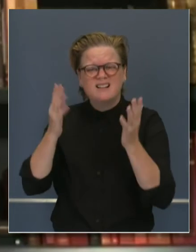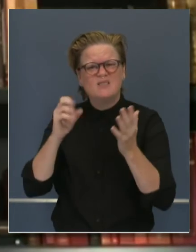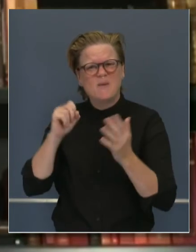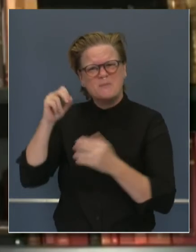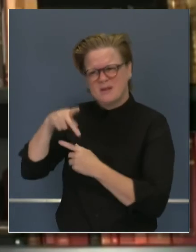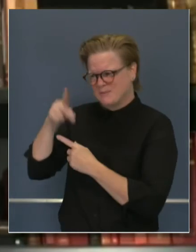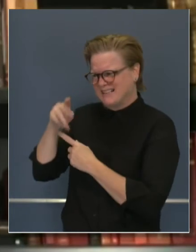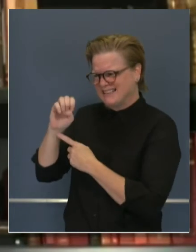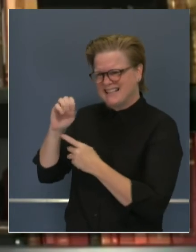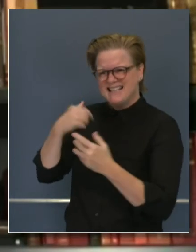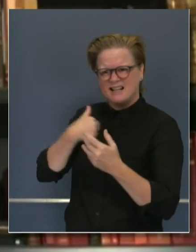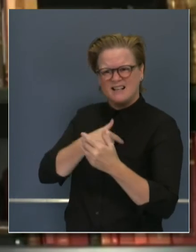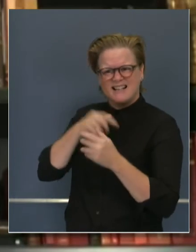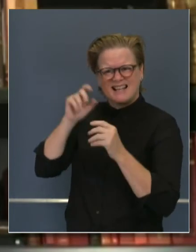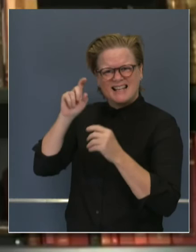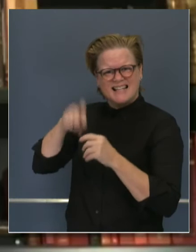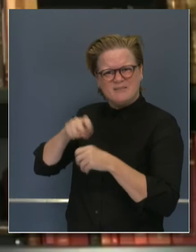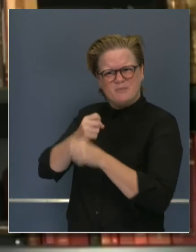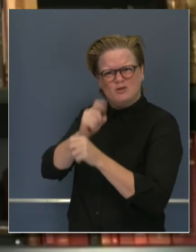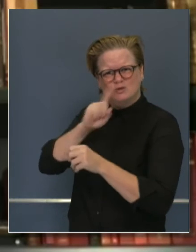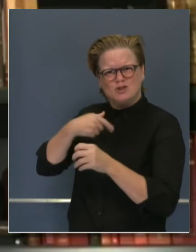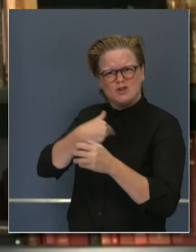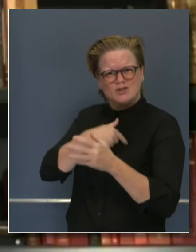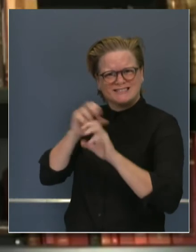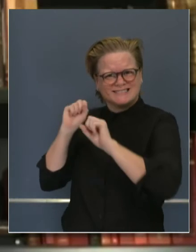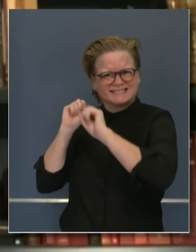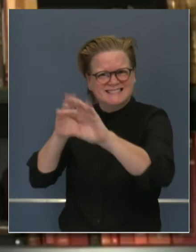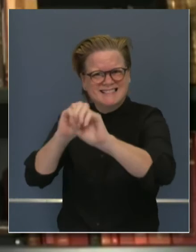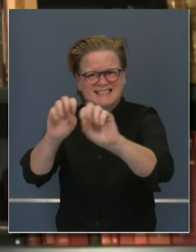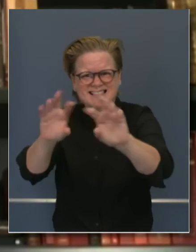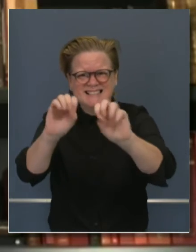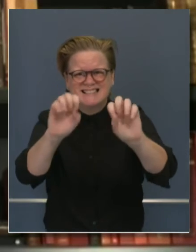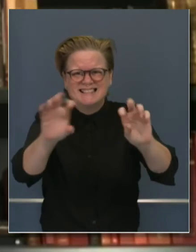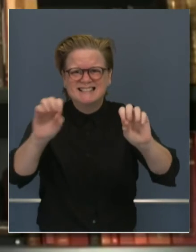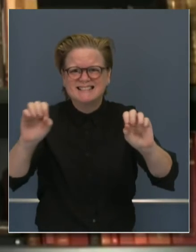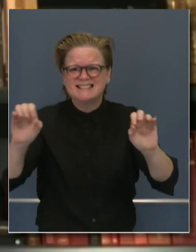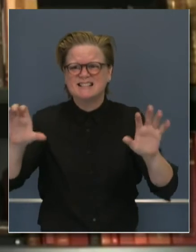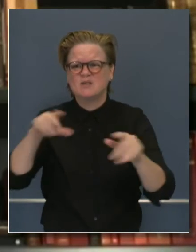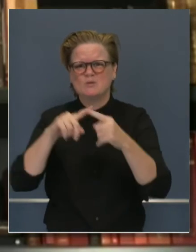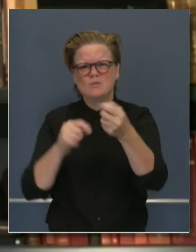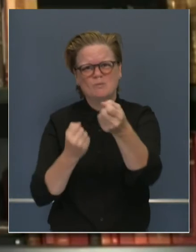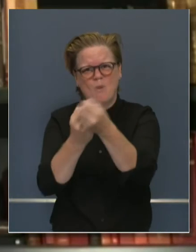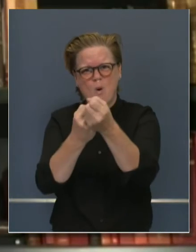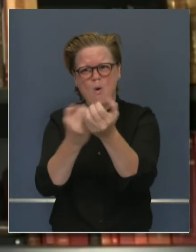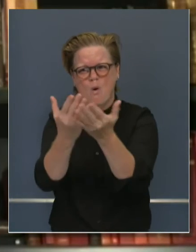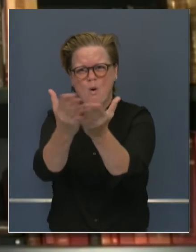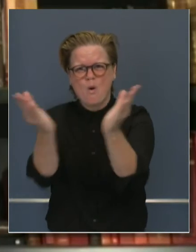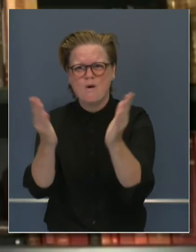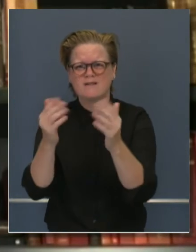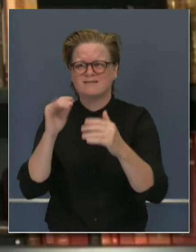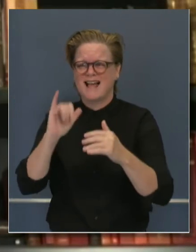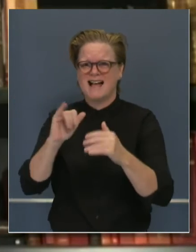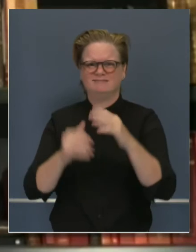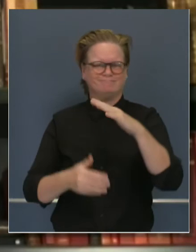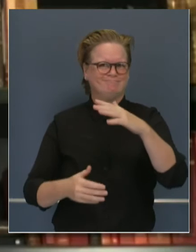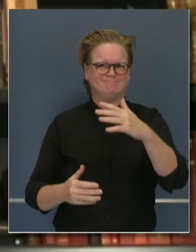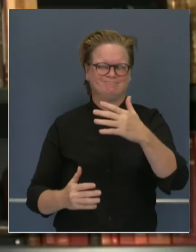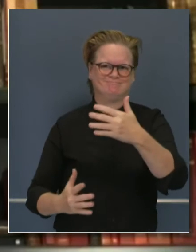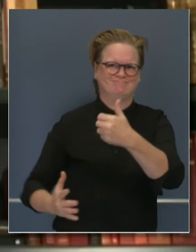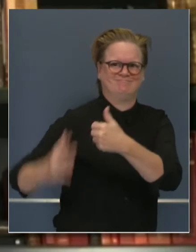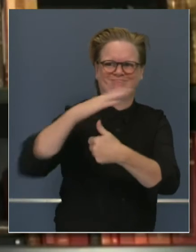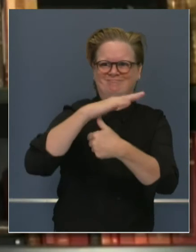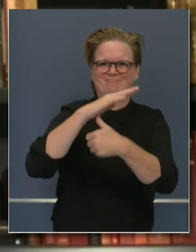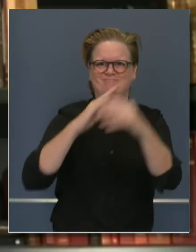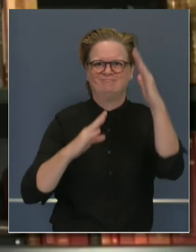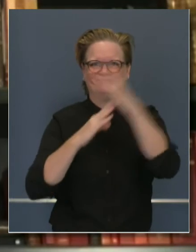to small business supports, which must be a top priority of a new CARES Act, a new stimulus in this country. We're going to do what